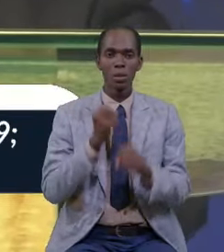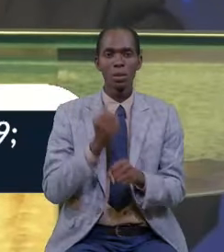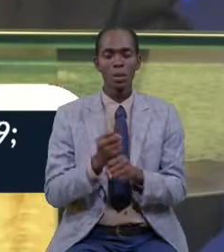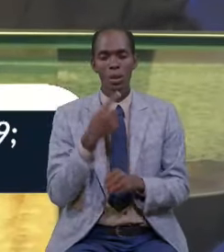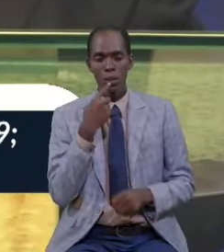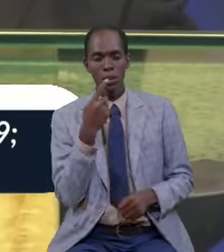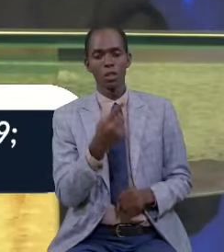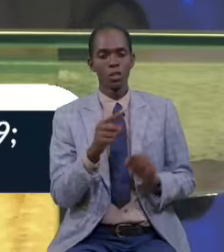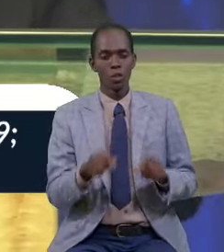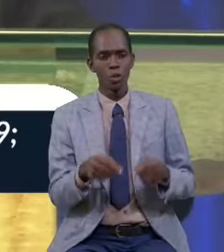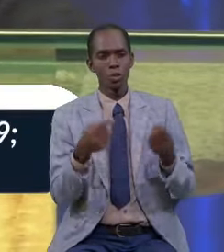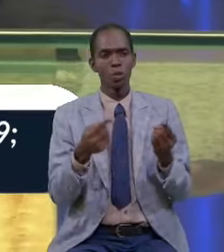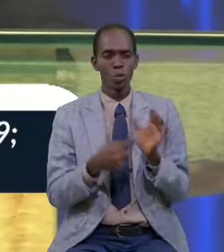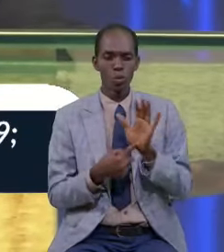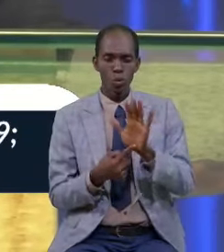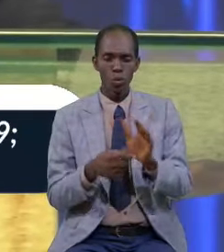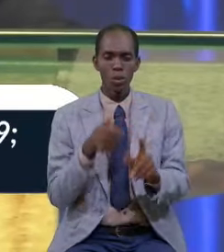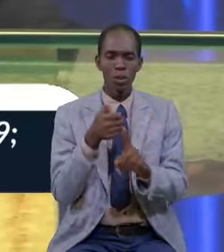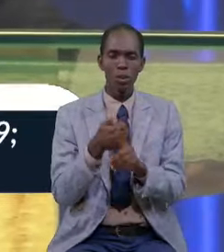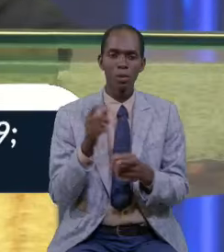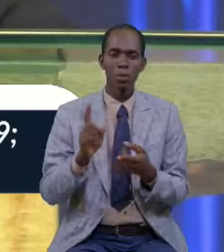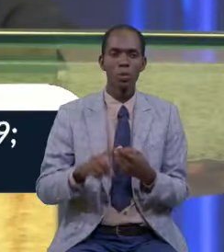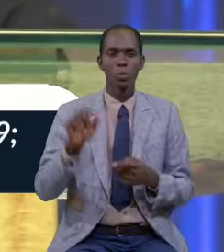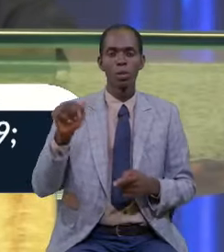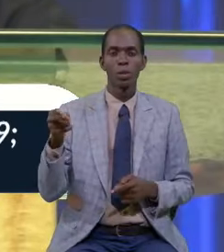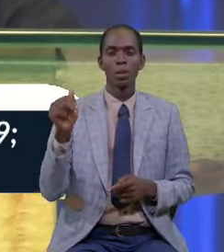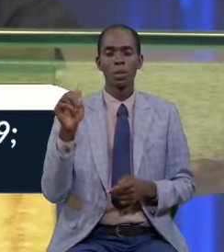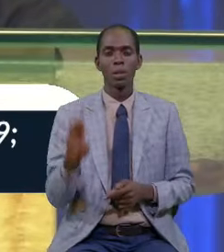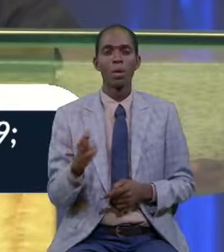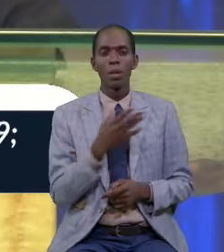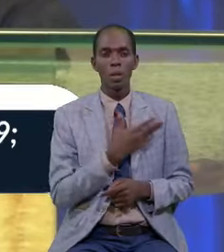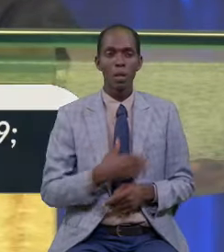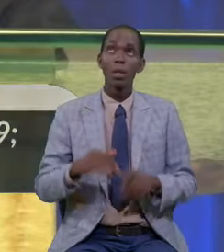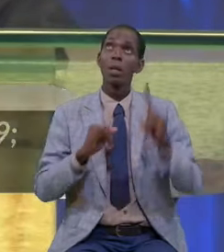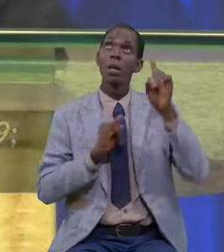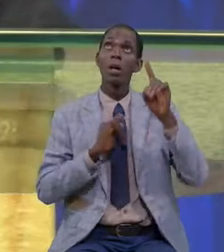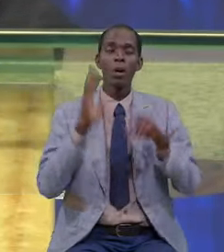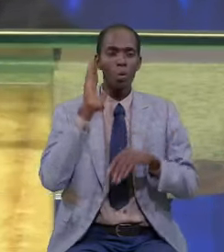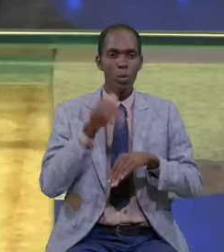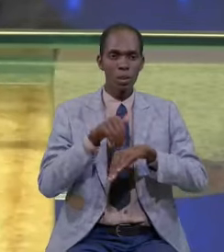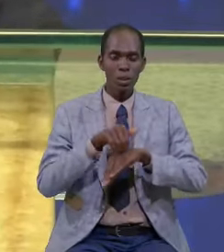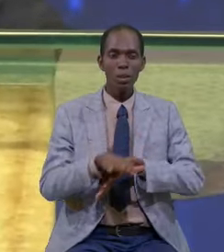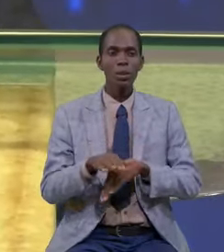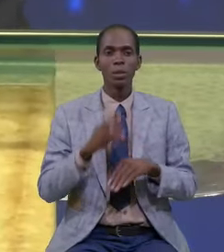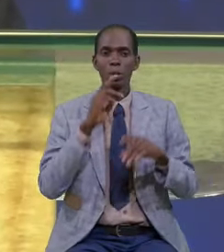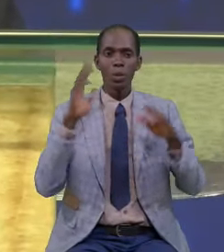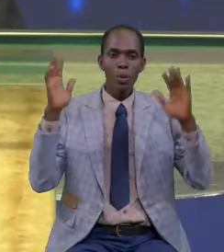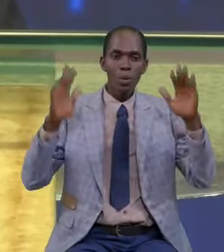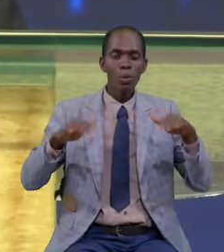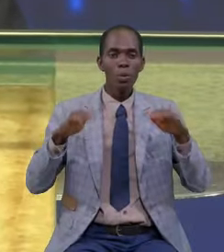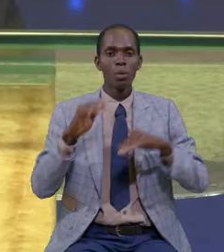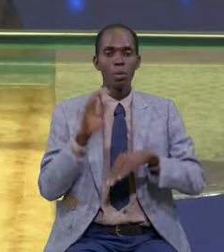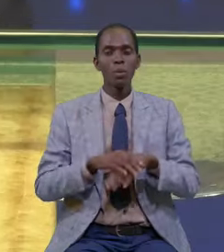show thyself unto Ahab, and I will send rain upon